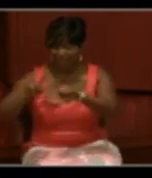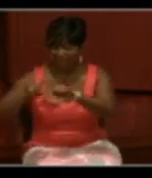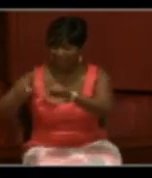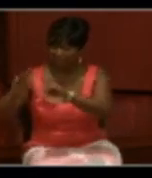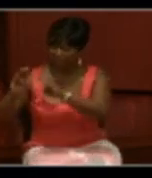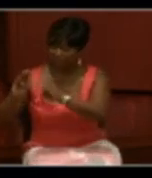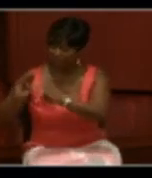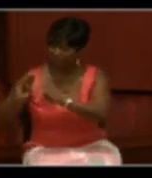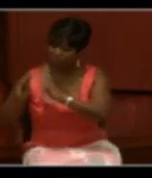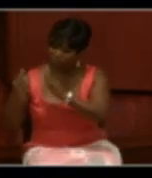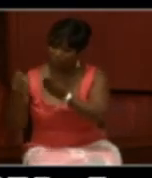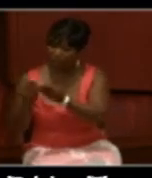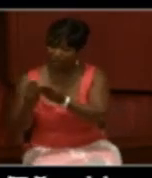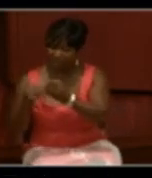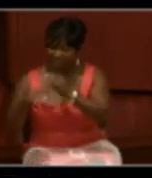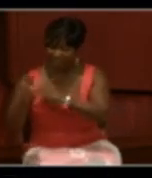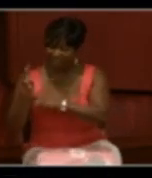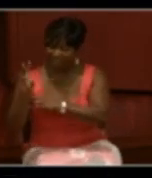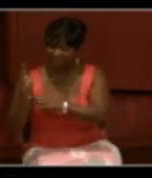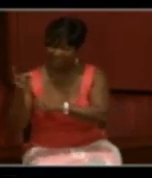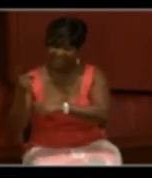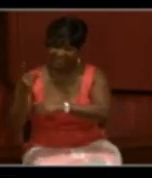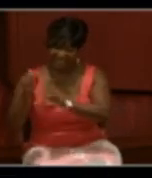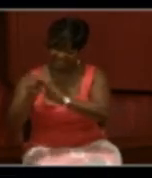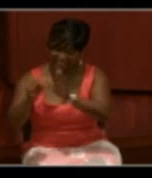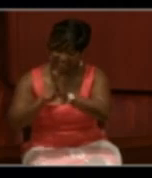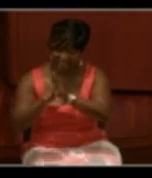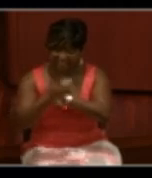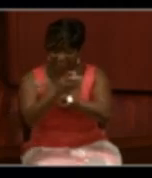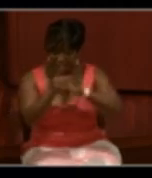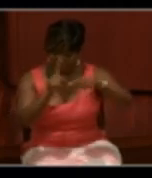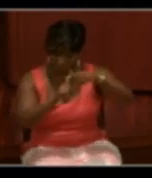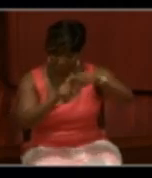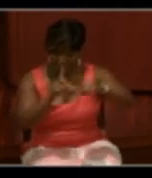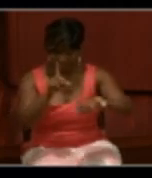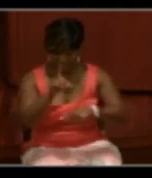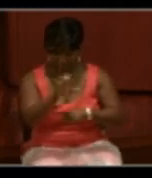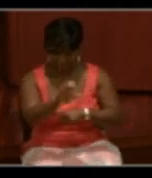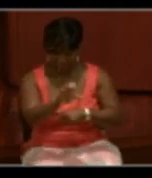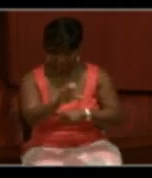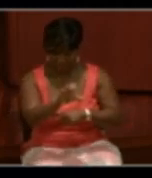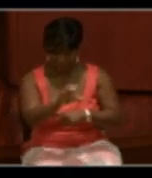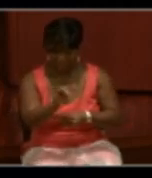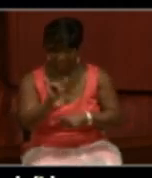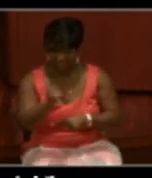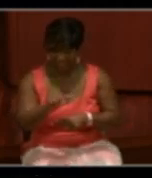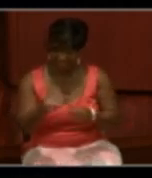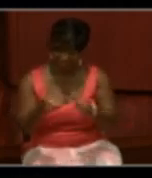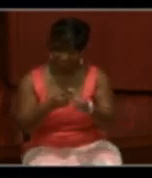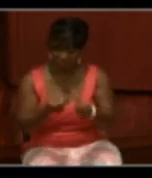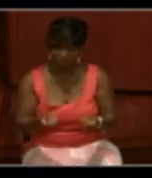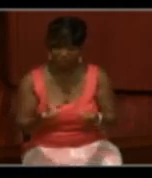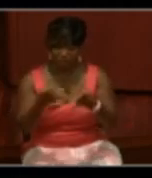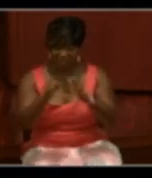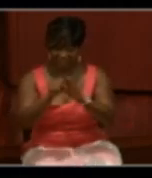states and in the District of Columbia, making it one of the first multi-state banks in the nation.